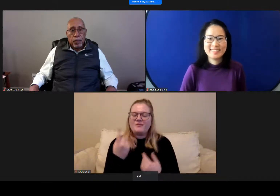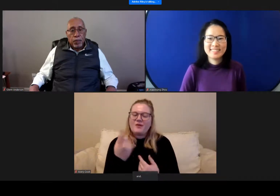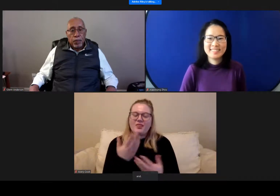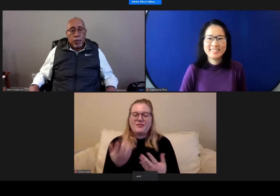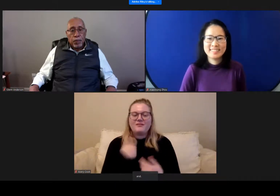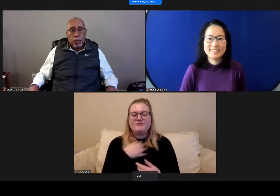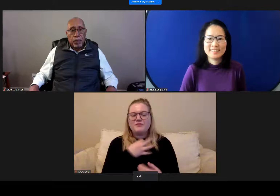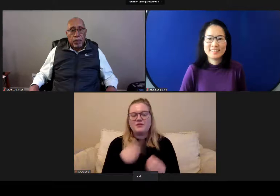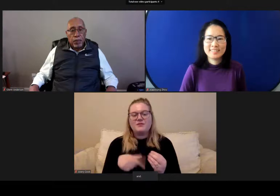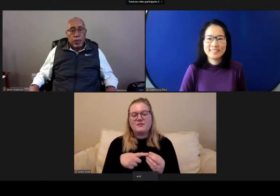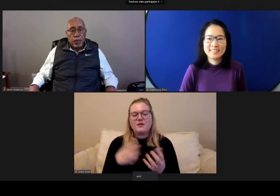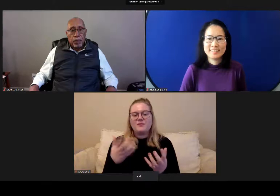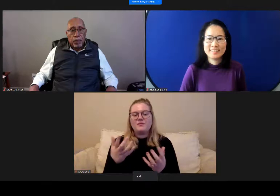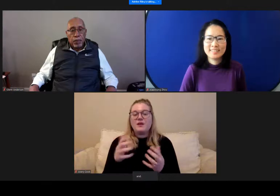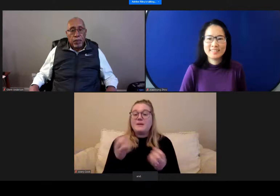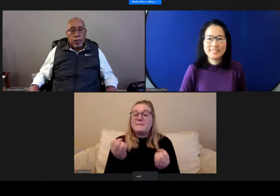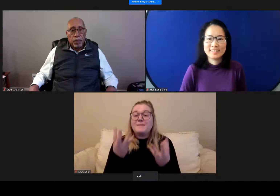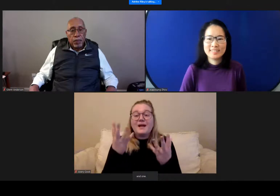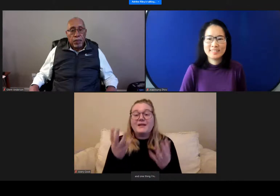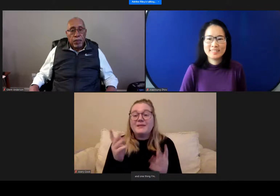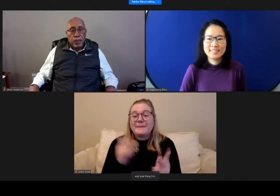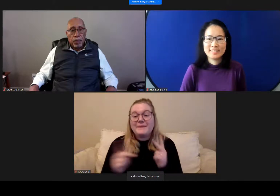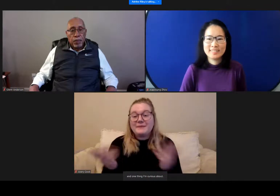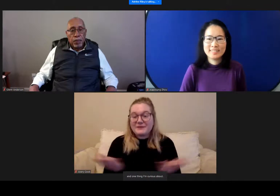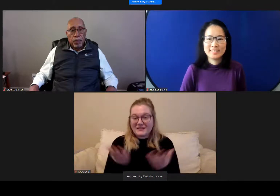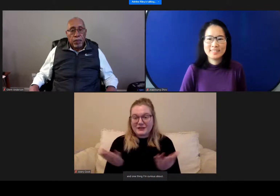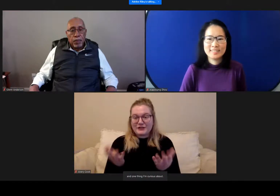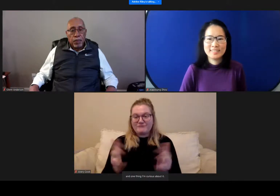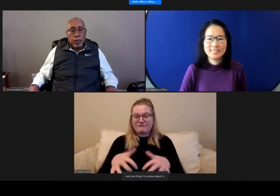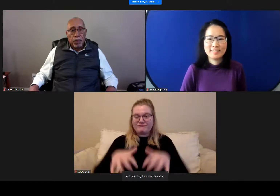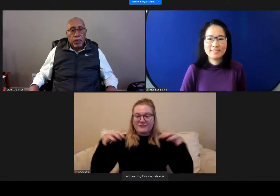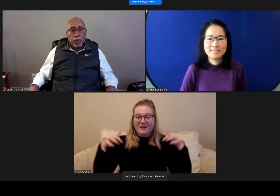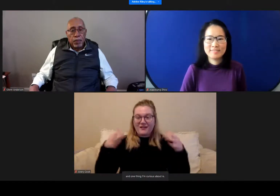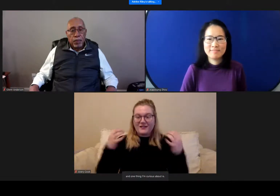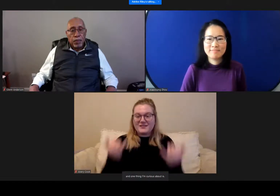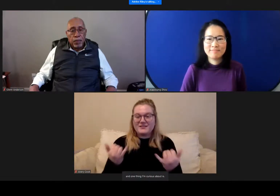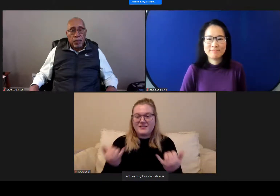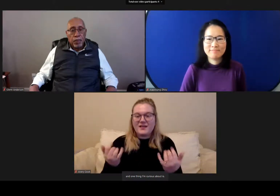And one thing I'm curious about is